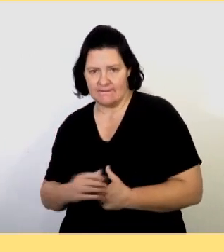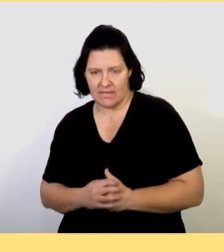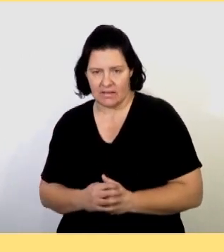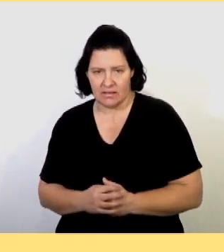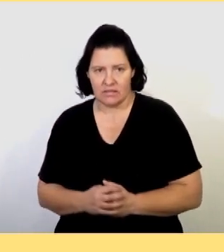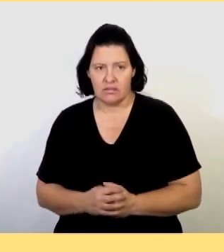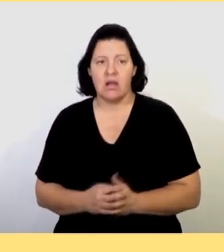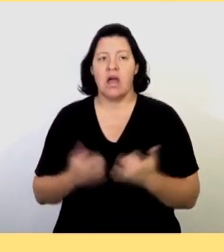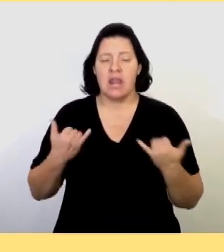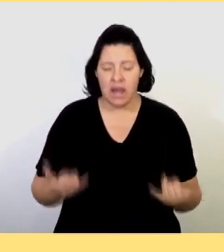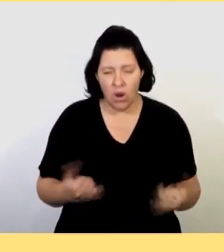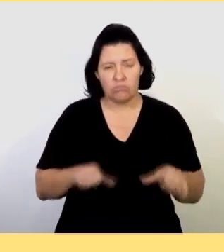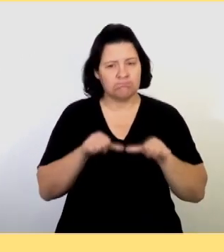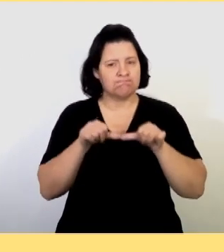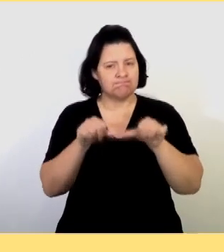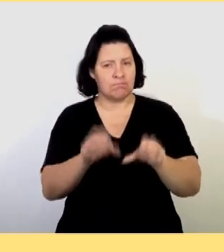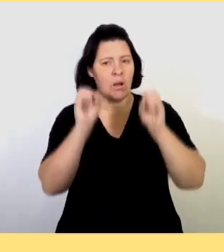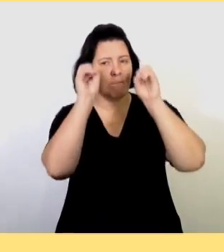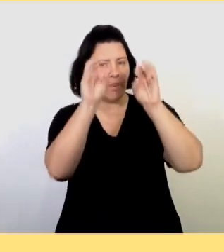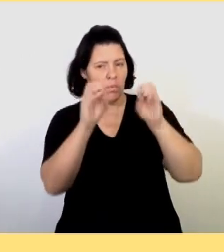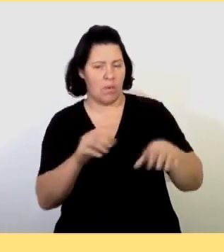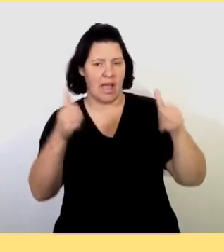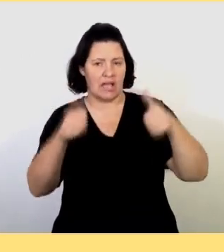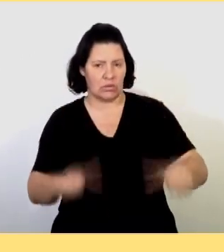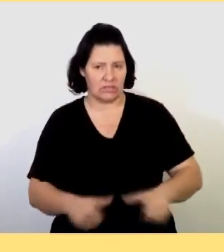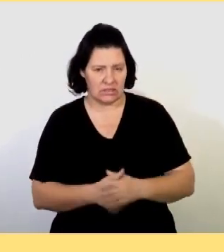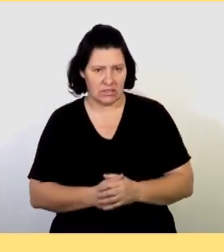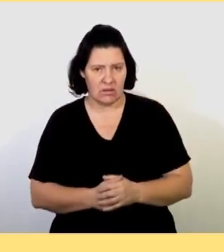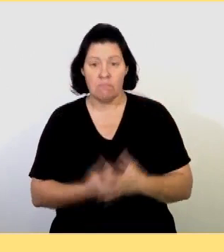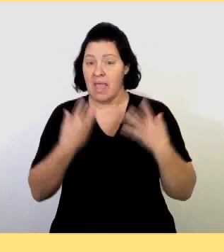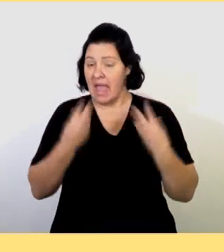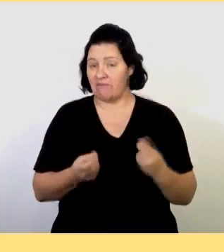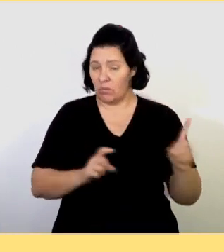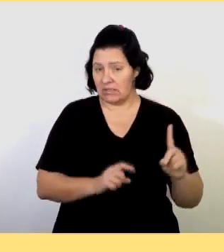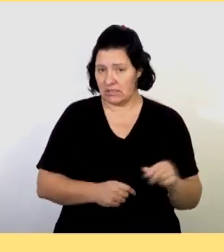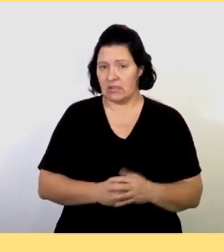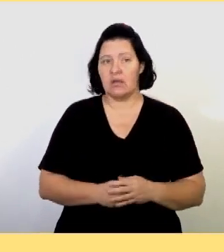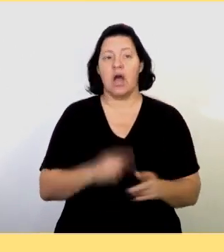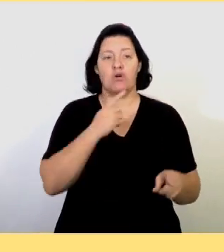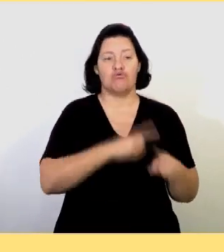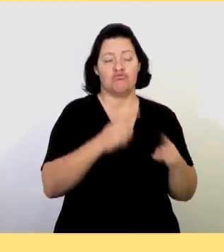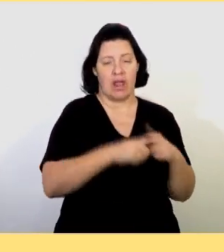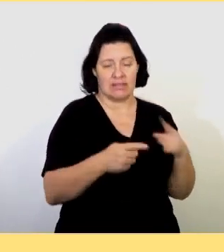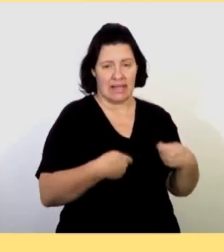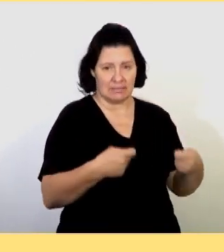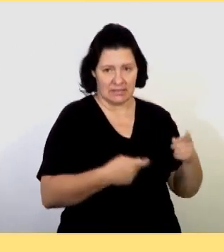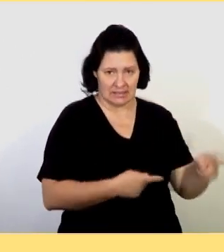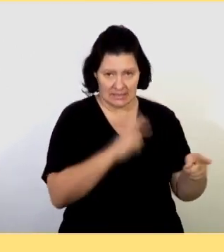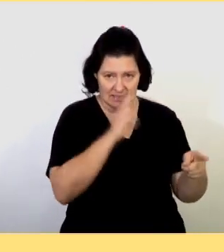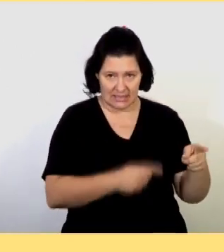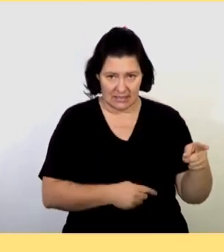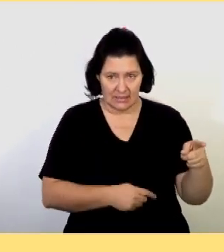credit. Let us now continue posting to the rest of the accounts. What I have now is my rent expense. As you can